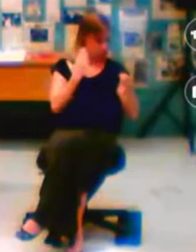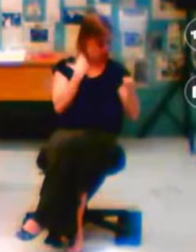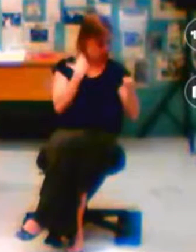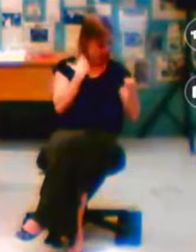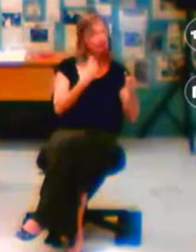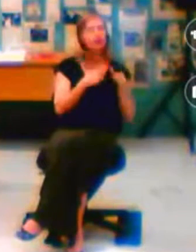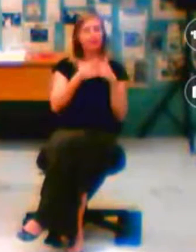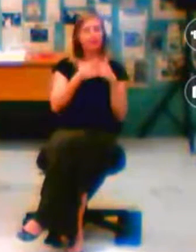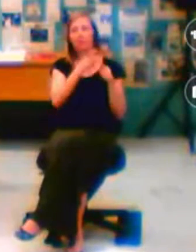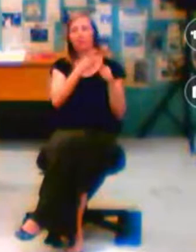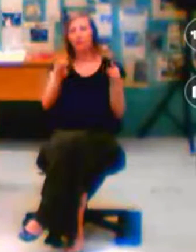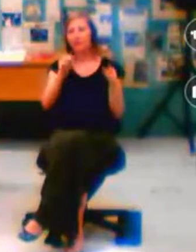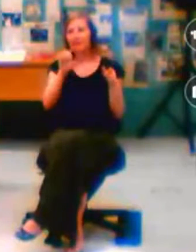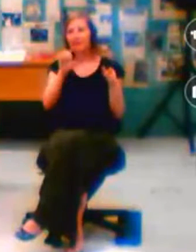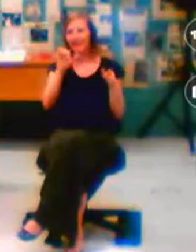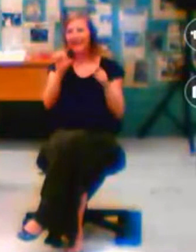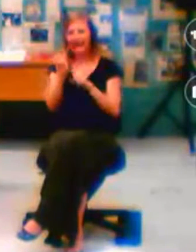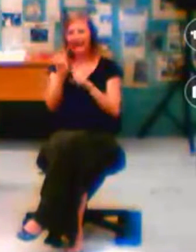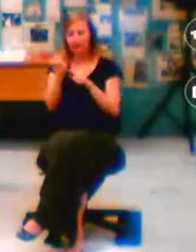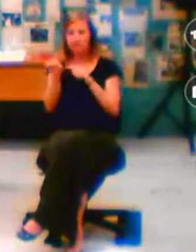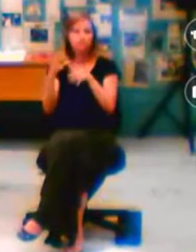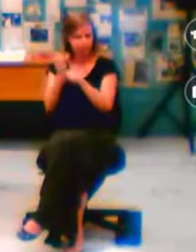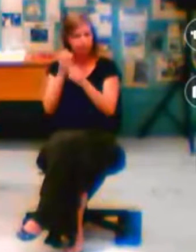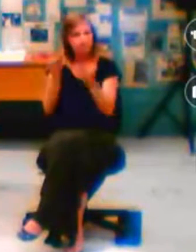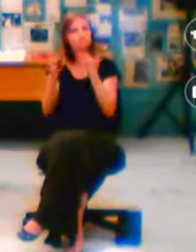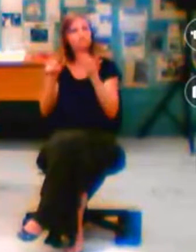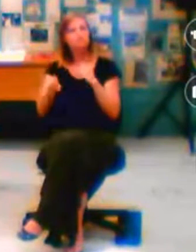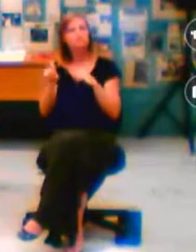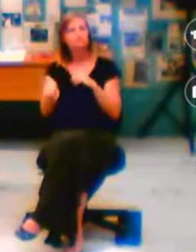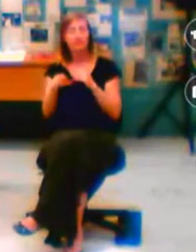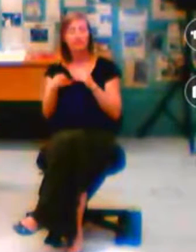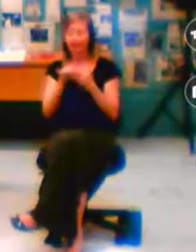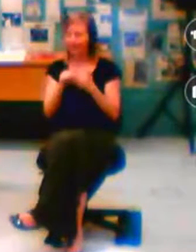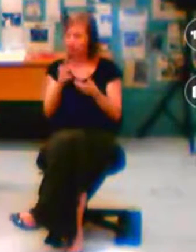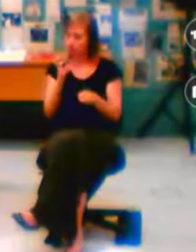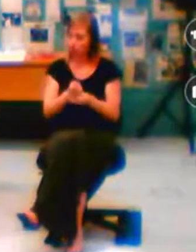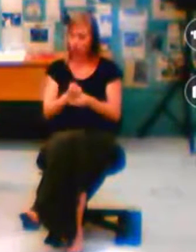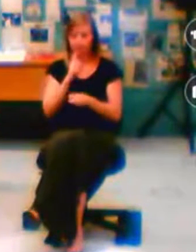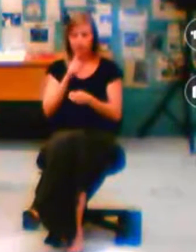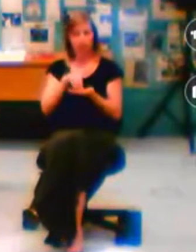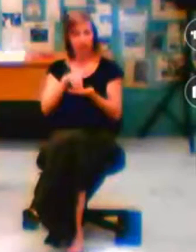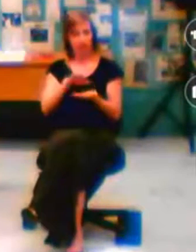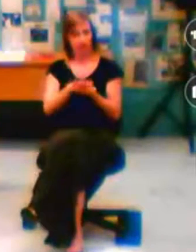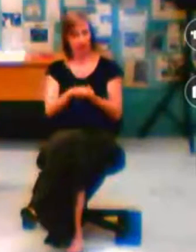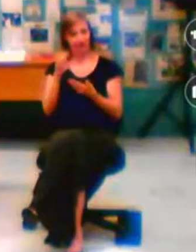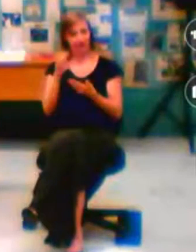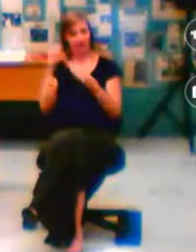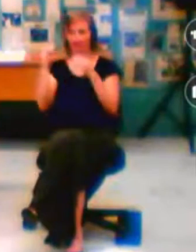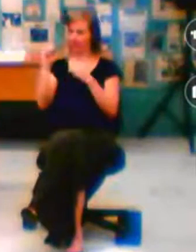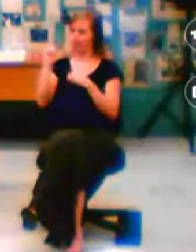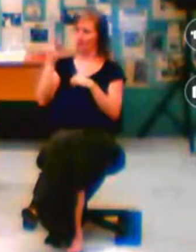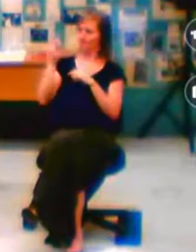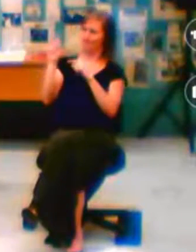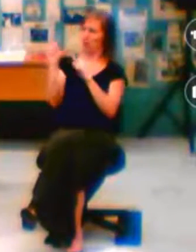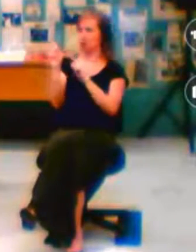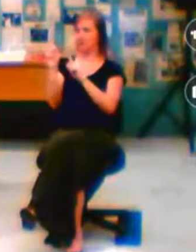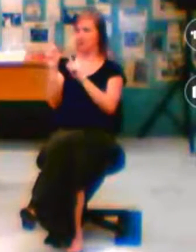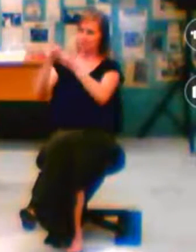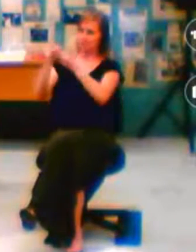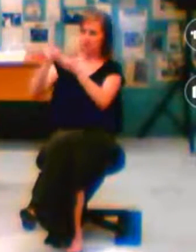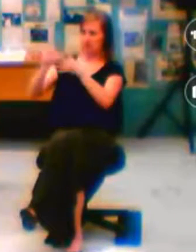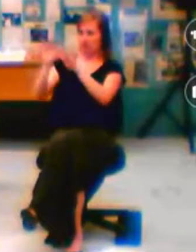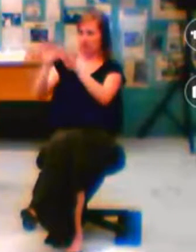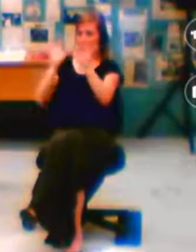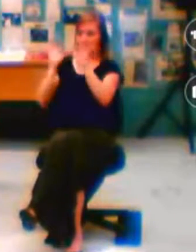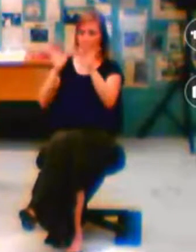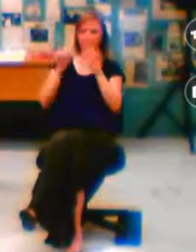They're going to have a GoFundMe campaign. And then when they get totally broke, they'll qualify for Medicaid, and they're going to get that care that they need. And so